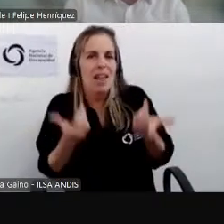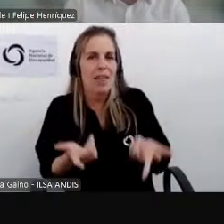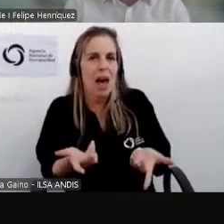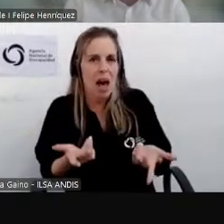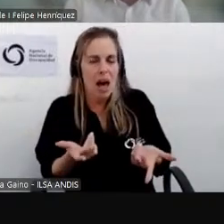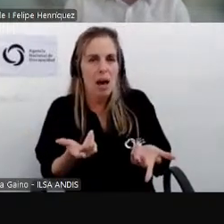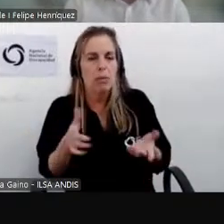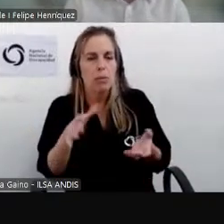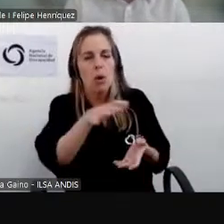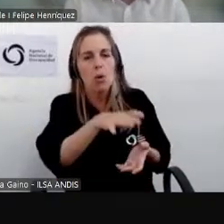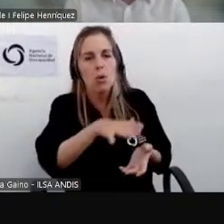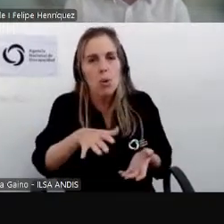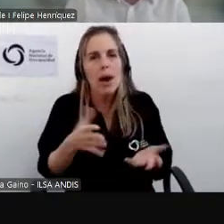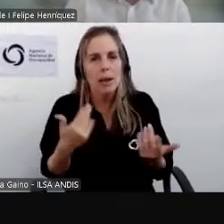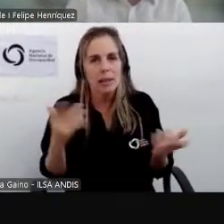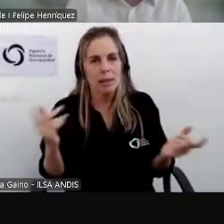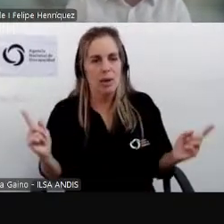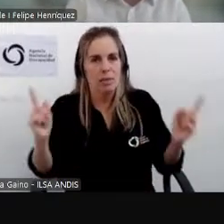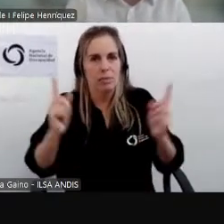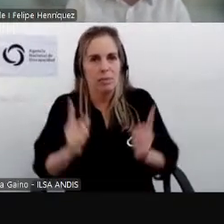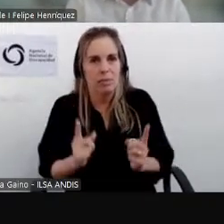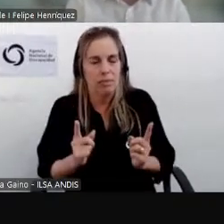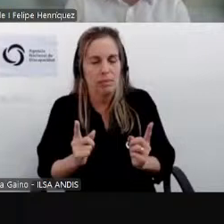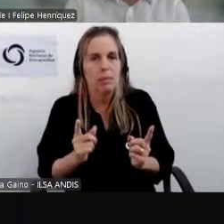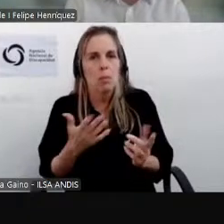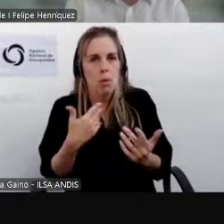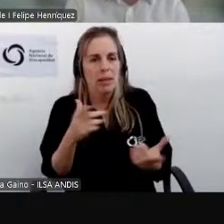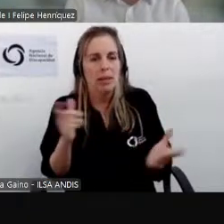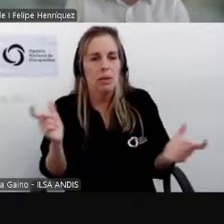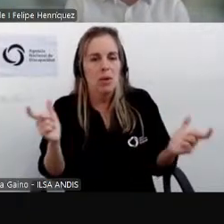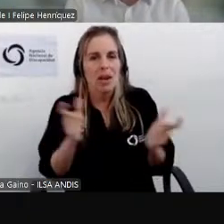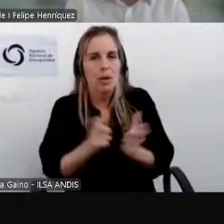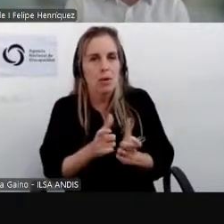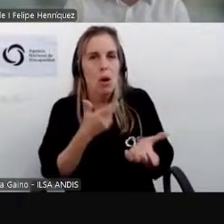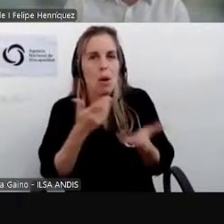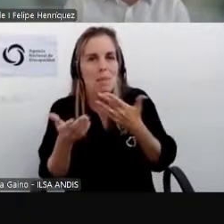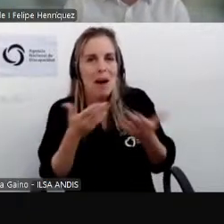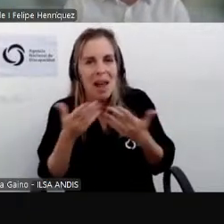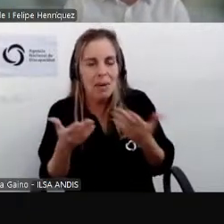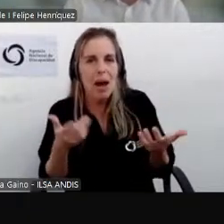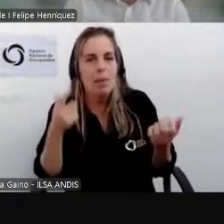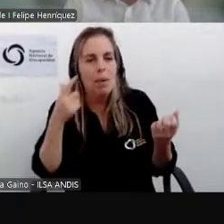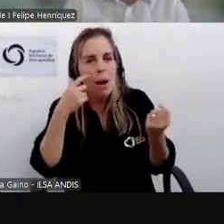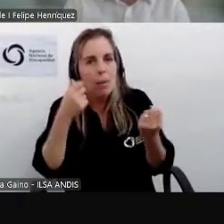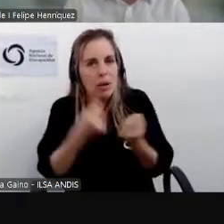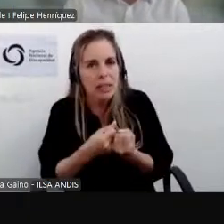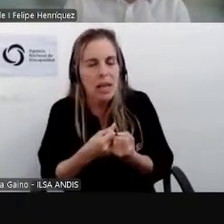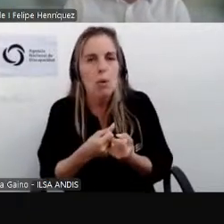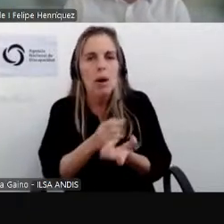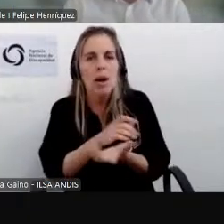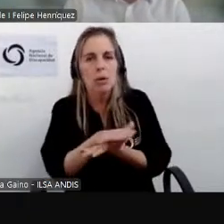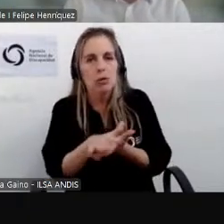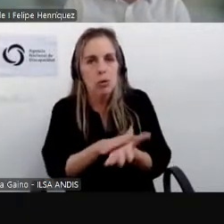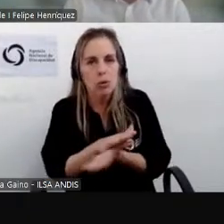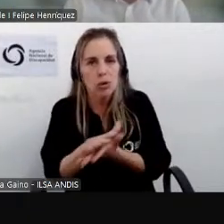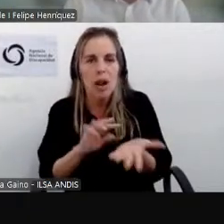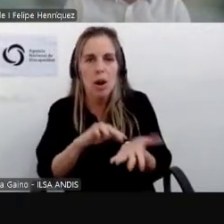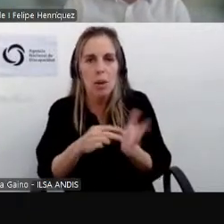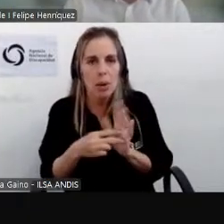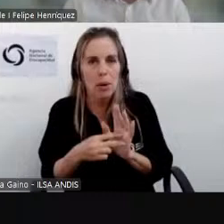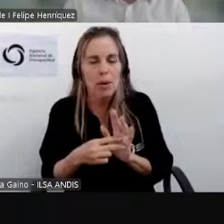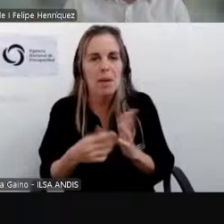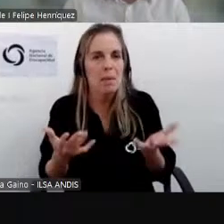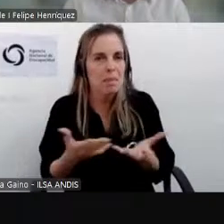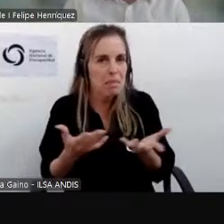support and good offices to the parties, a space of discussion that can be, or dialogue that can be a settlement, an